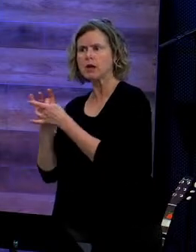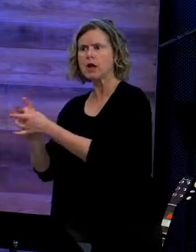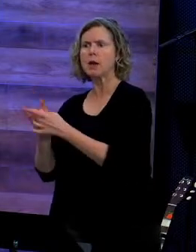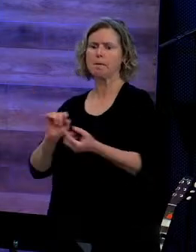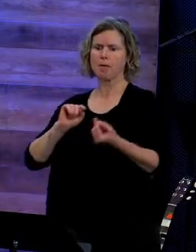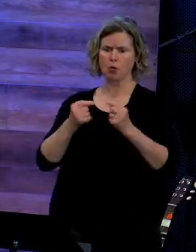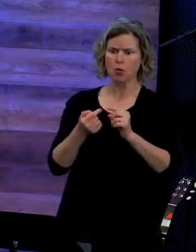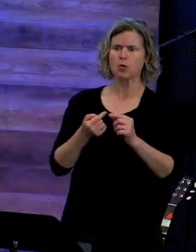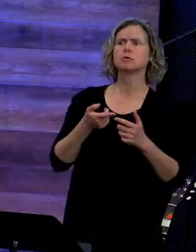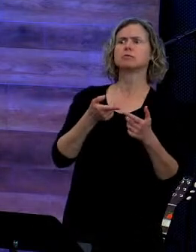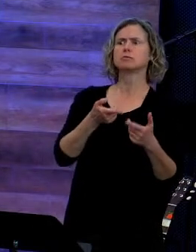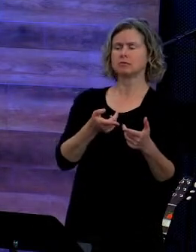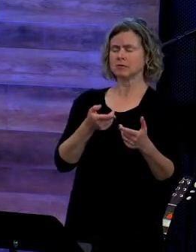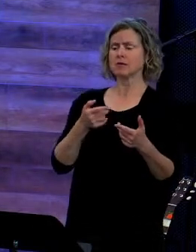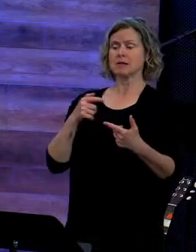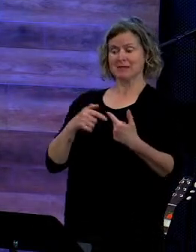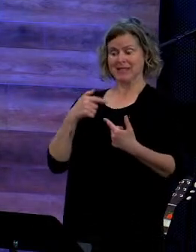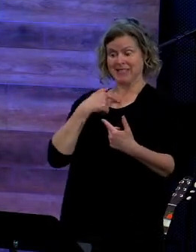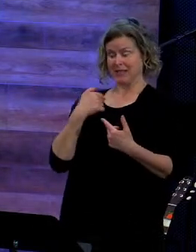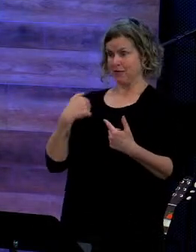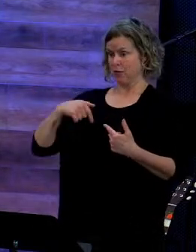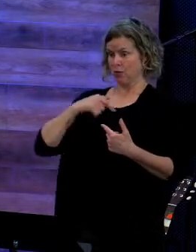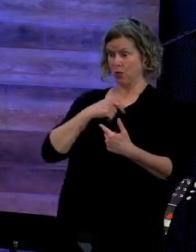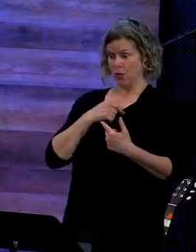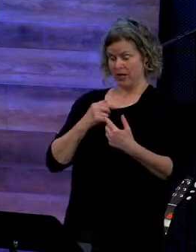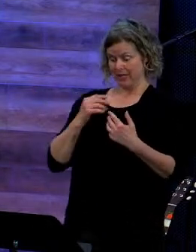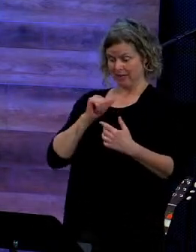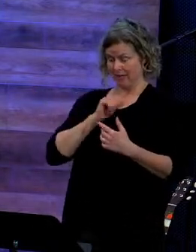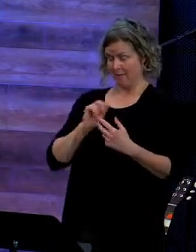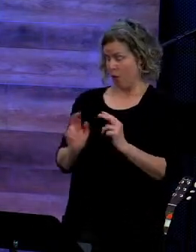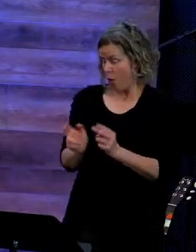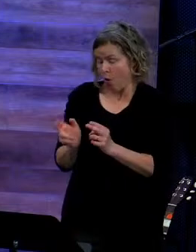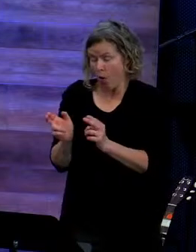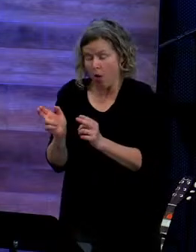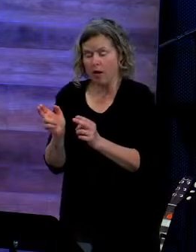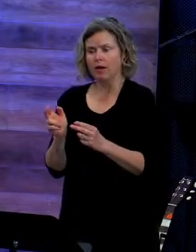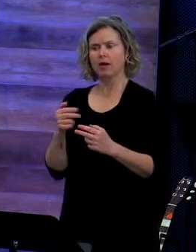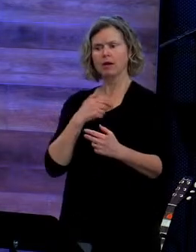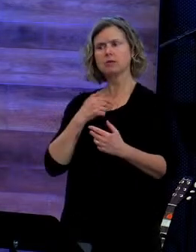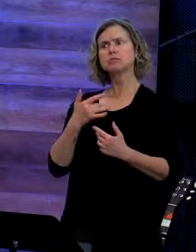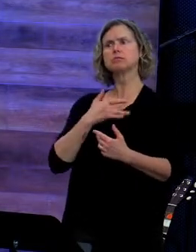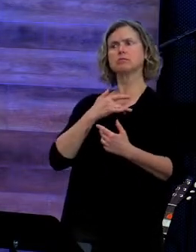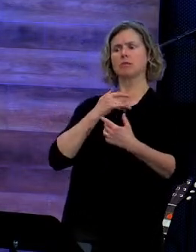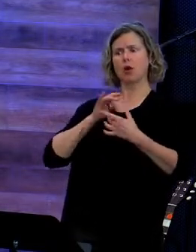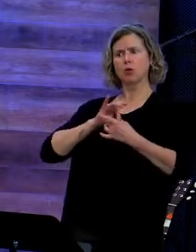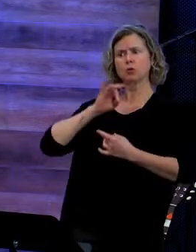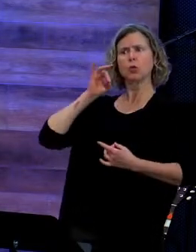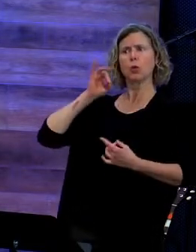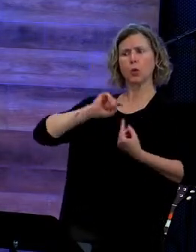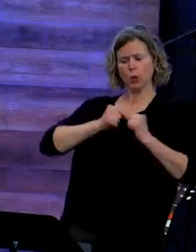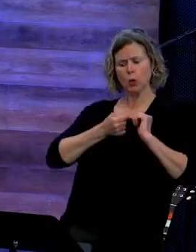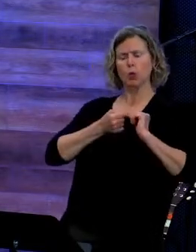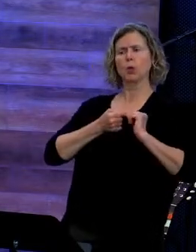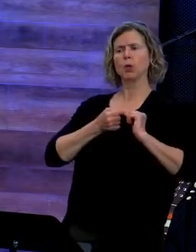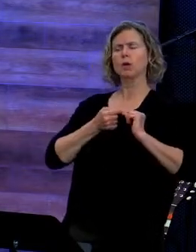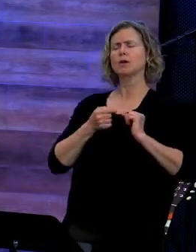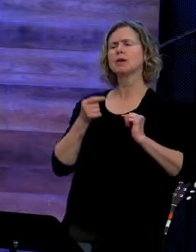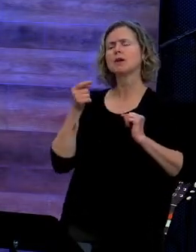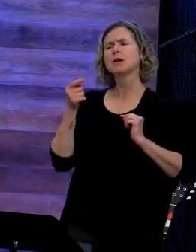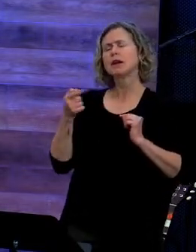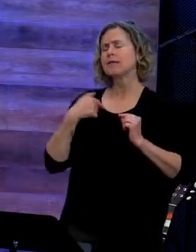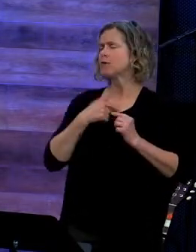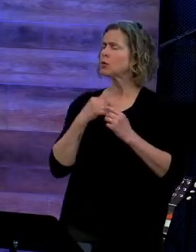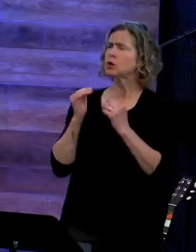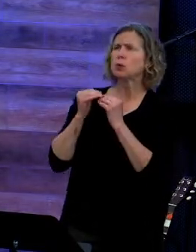in our souls. When we are overloaded with things to do, we forget that the Christian life is not about what we do, but